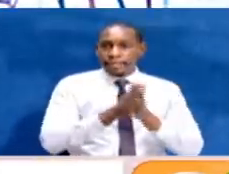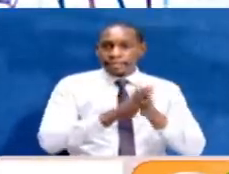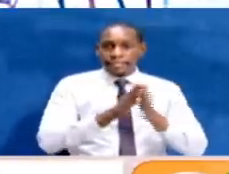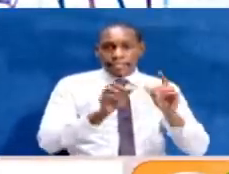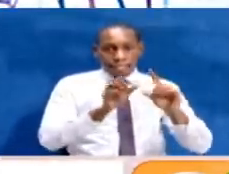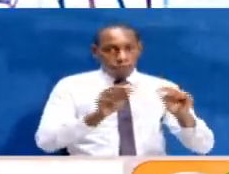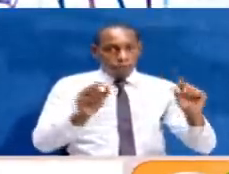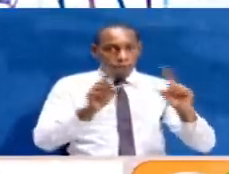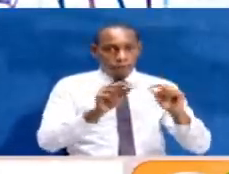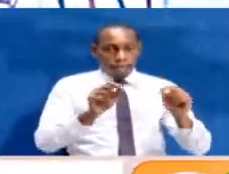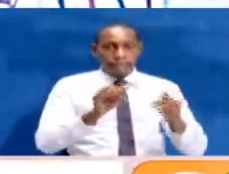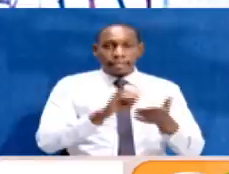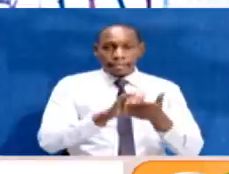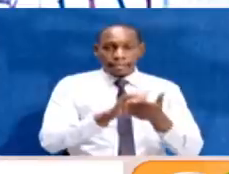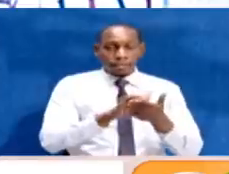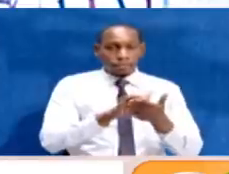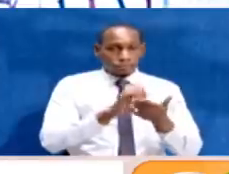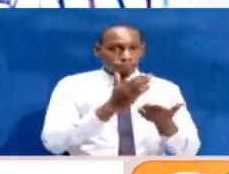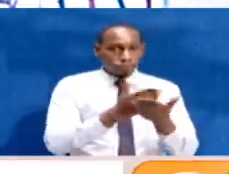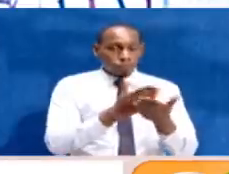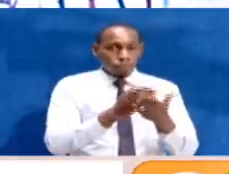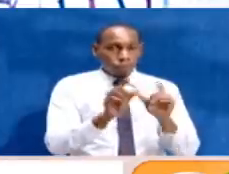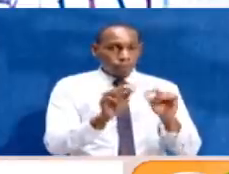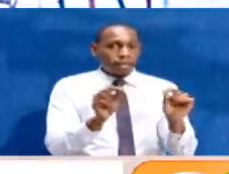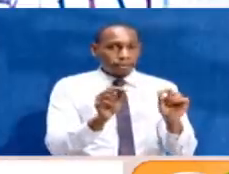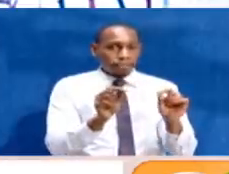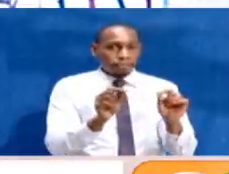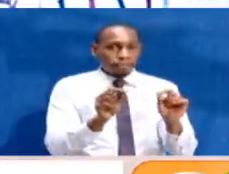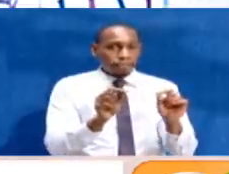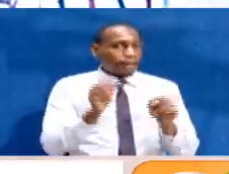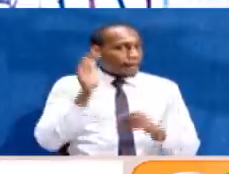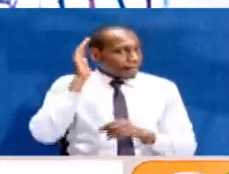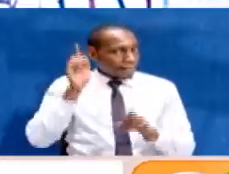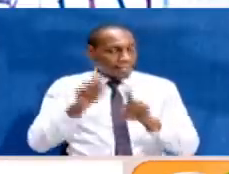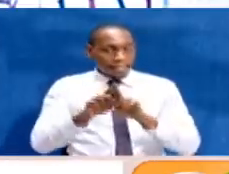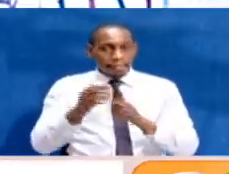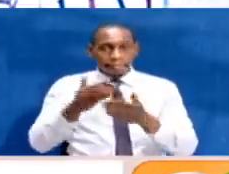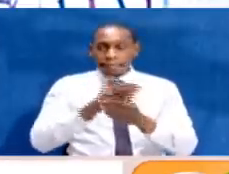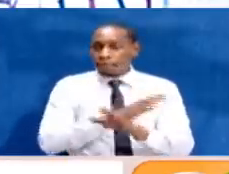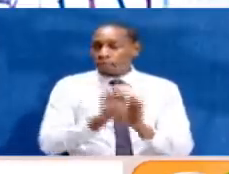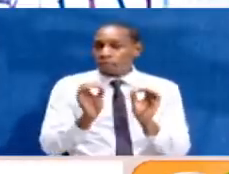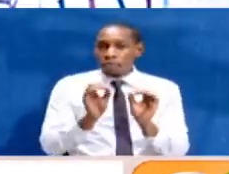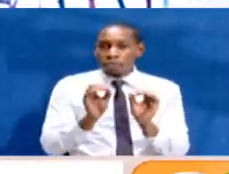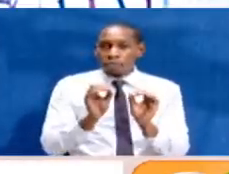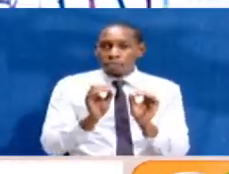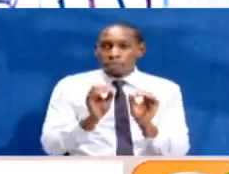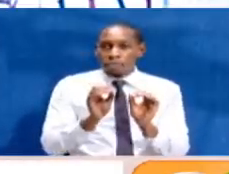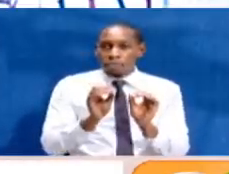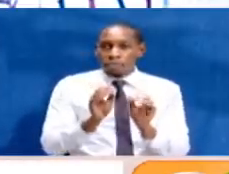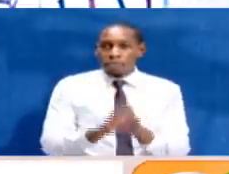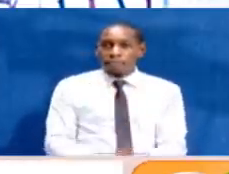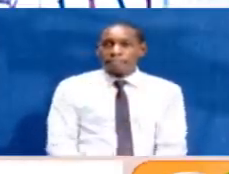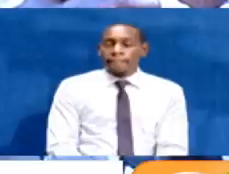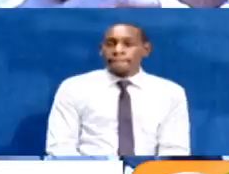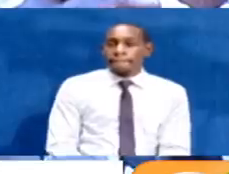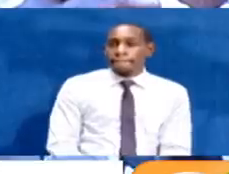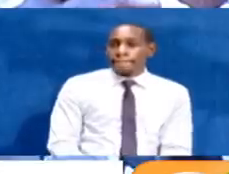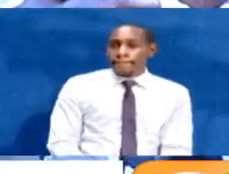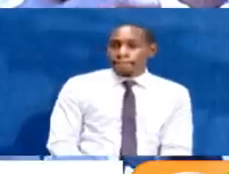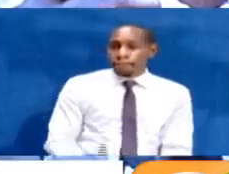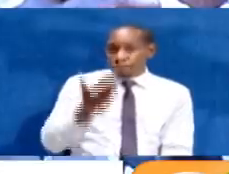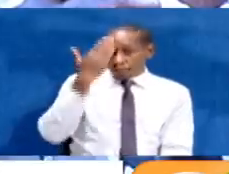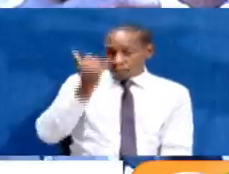I mean, I just picked it out and I thought, we haven't had this in a long time, if at all.